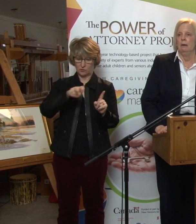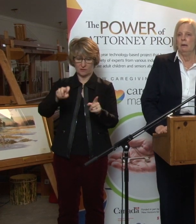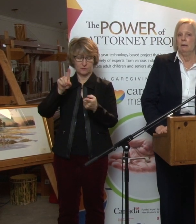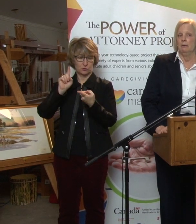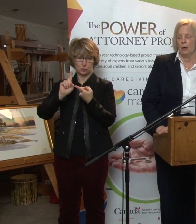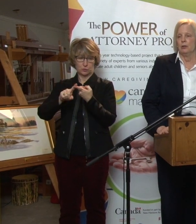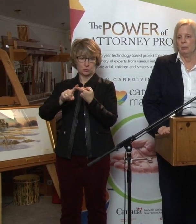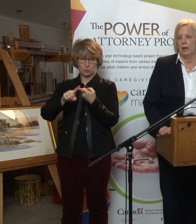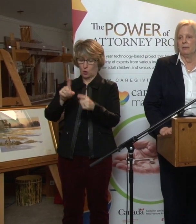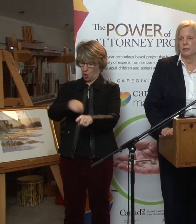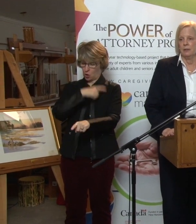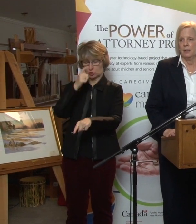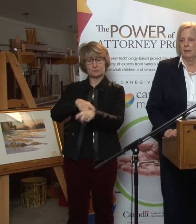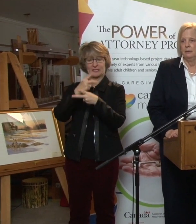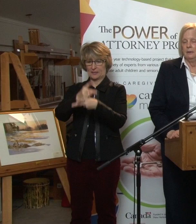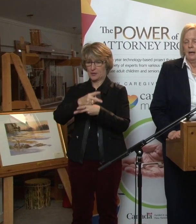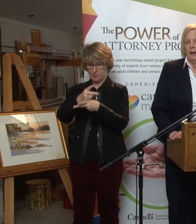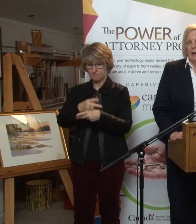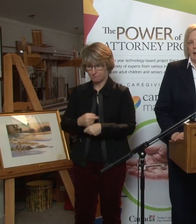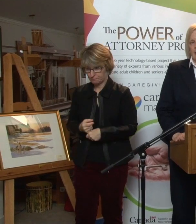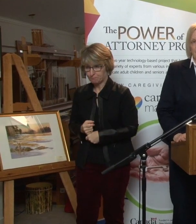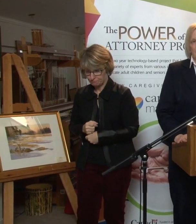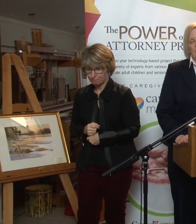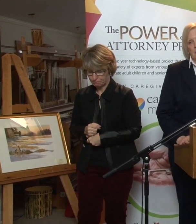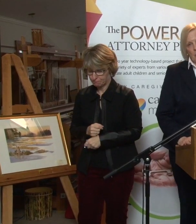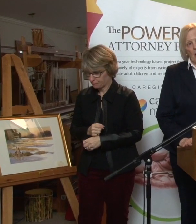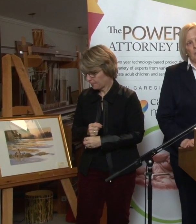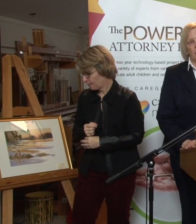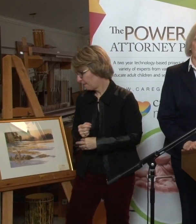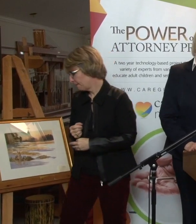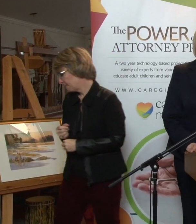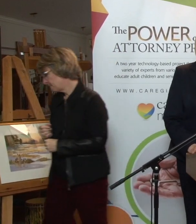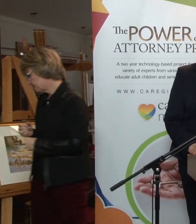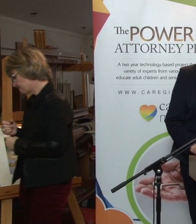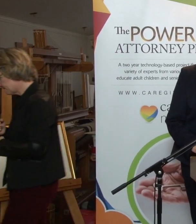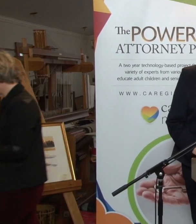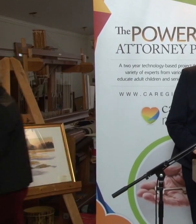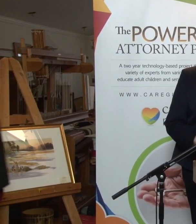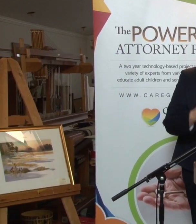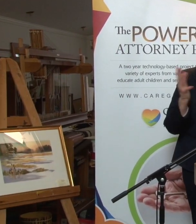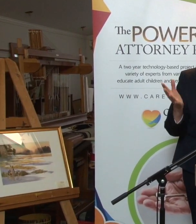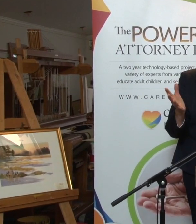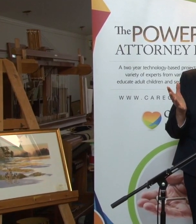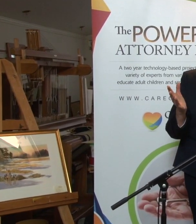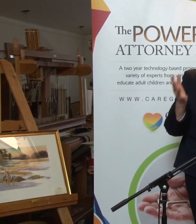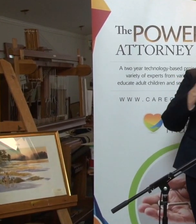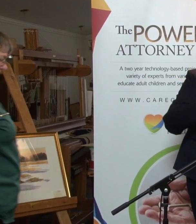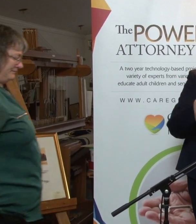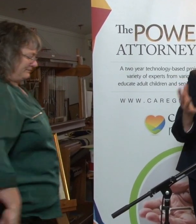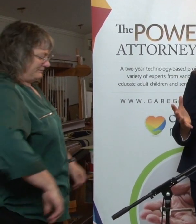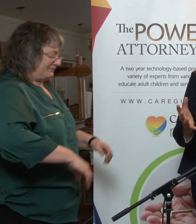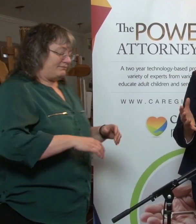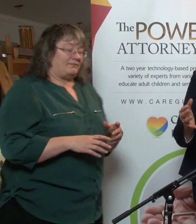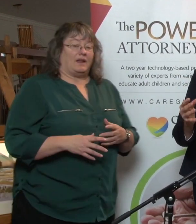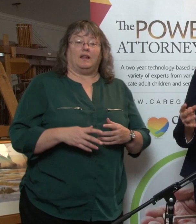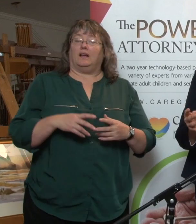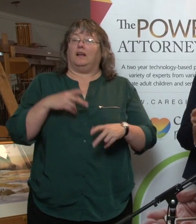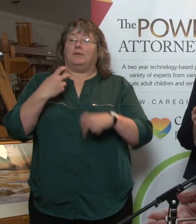a long-term care facility. And the problem with the long-term care facility may be